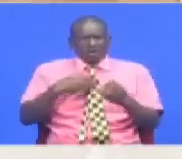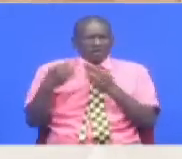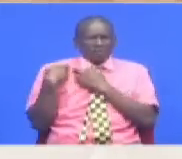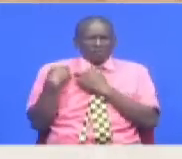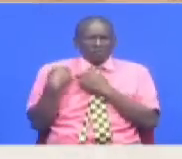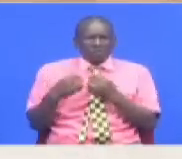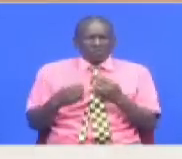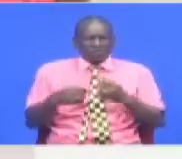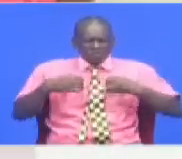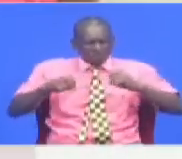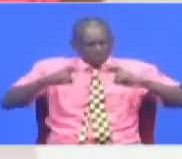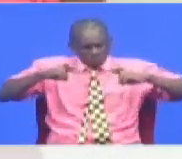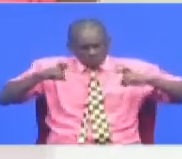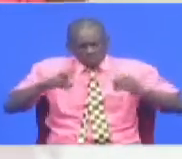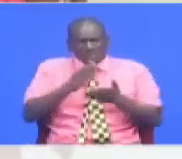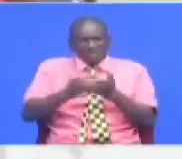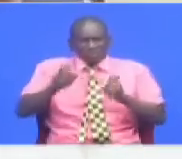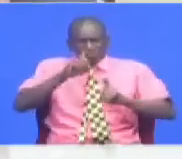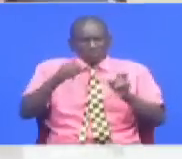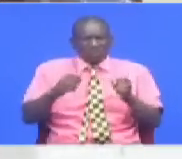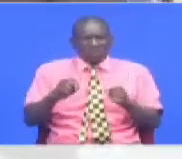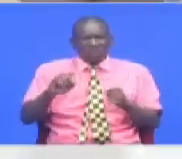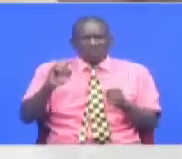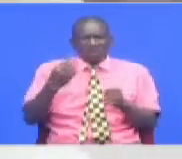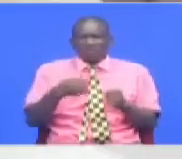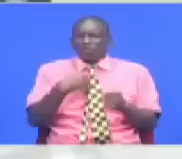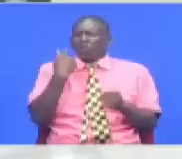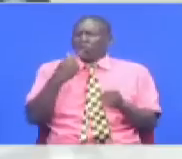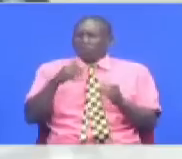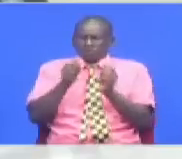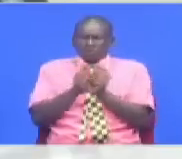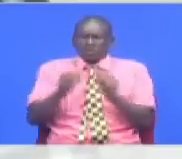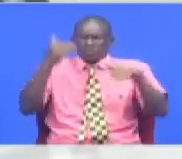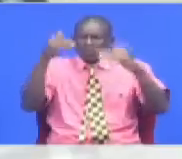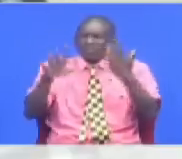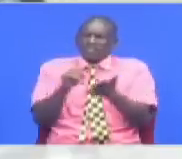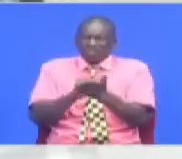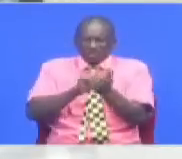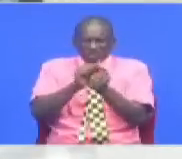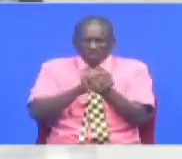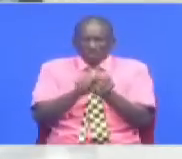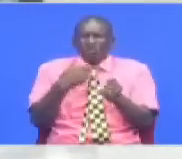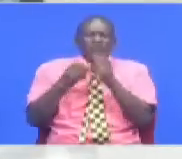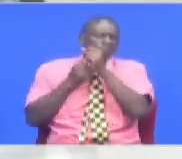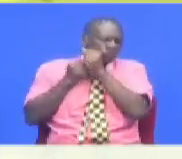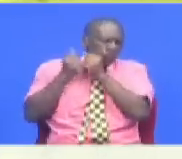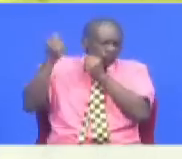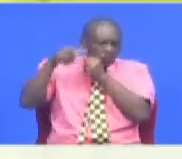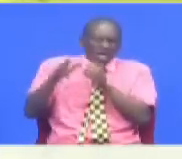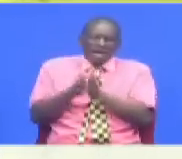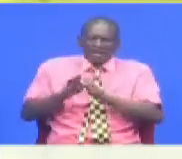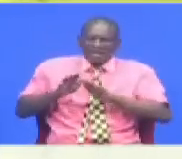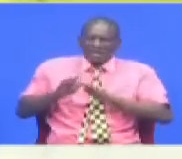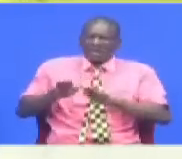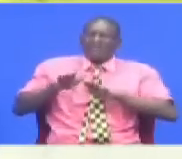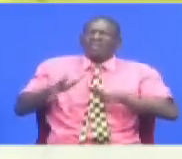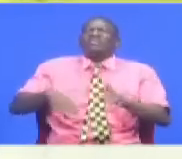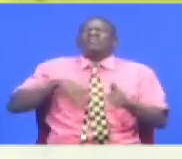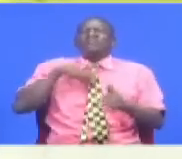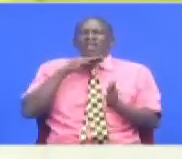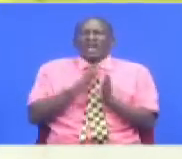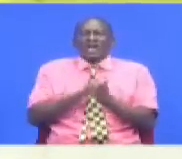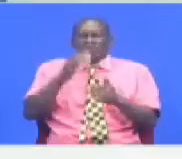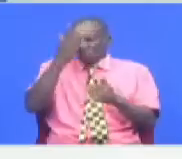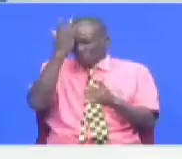several questions, such as, who was at the home of the professor that Friday, who strangled him and left him for dead, and what was their